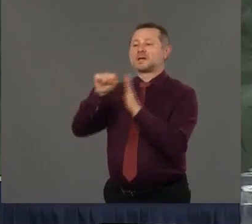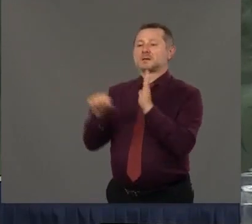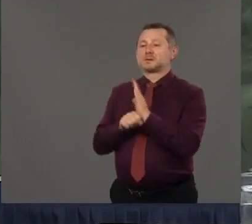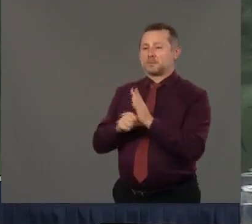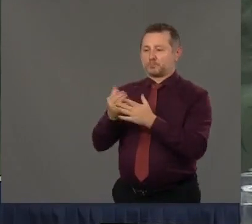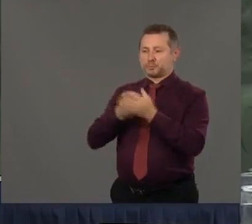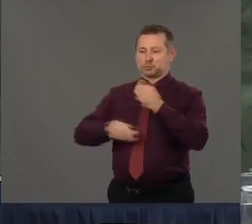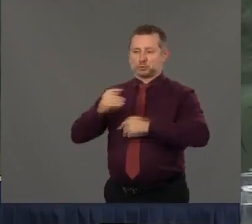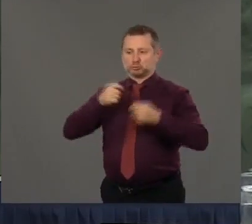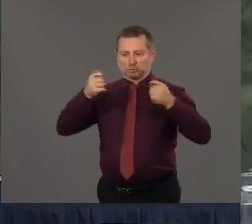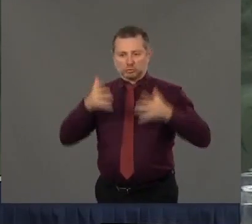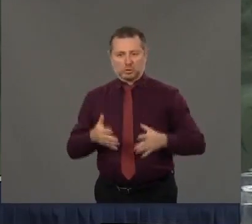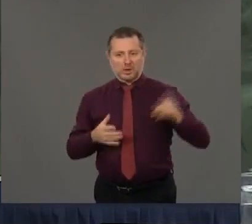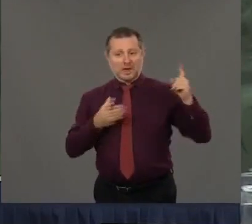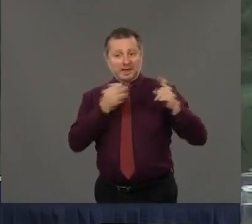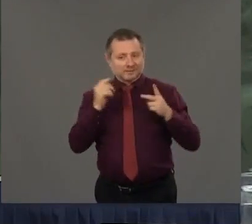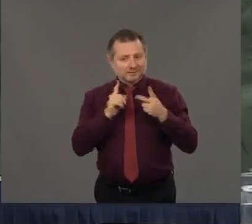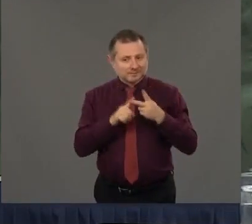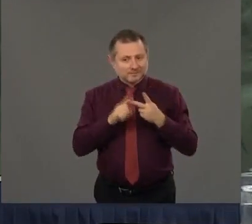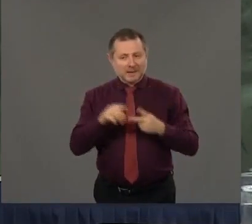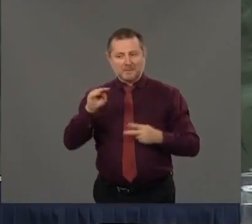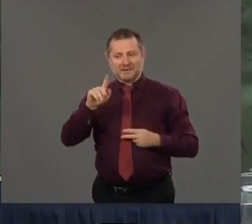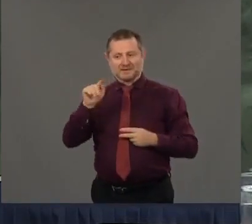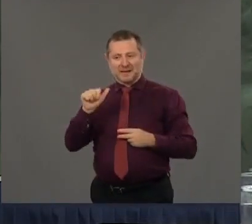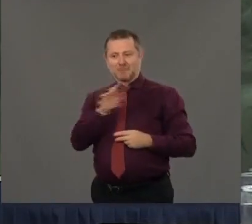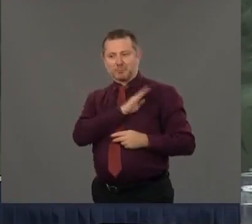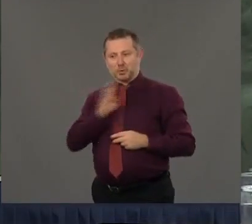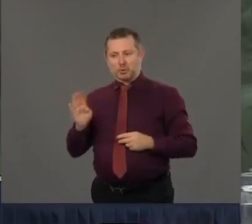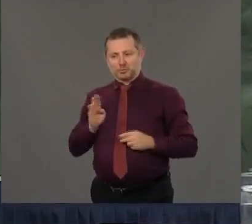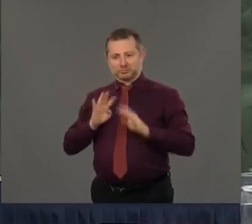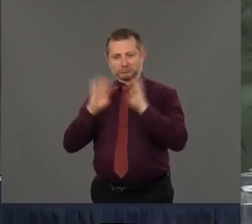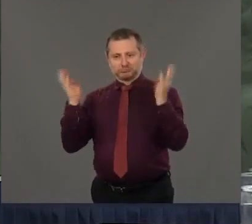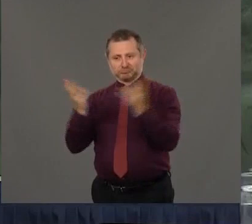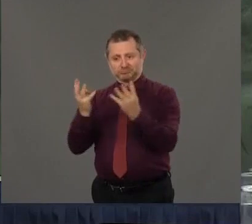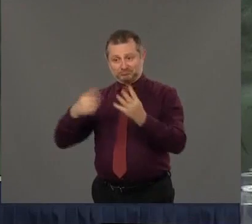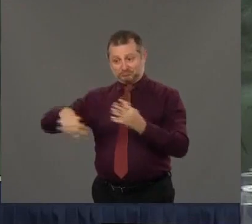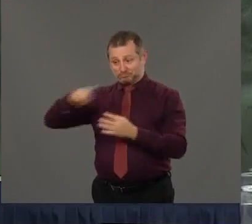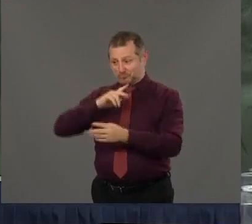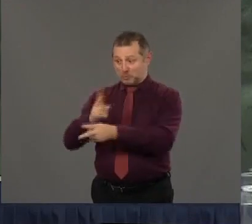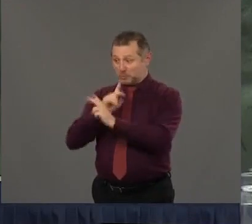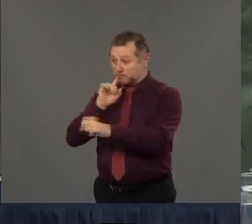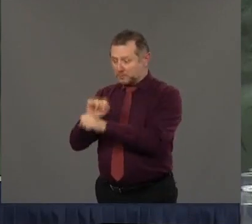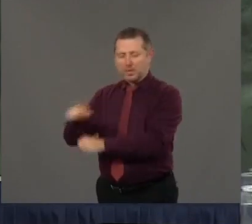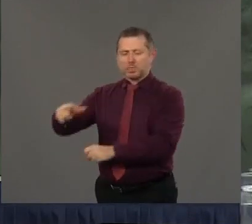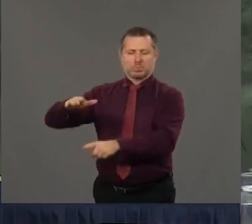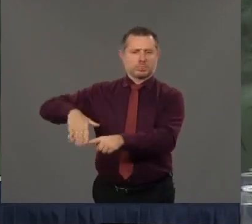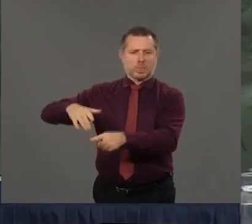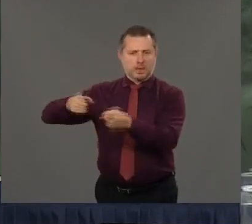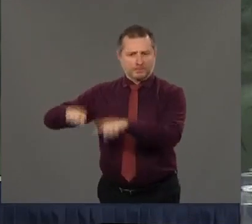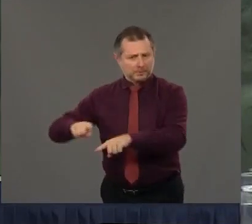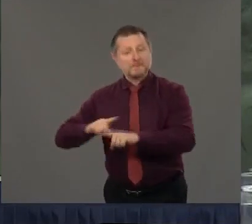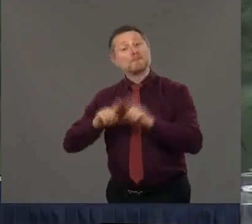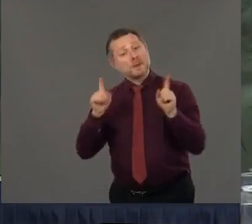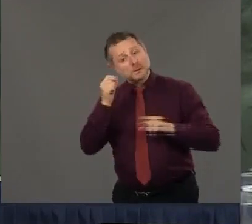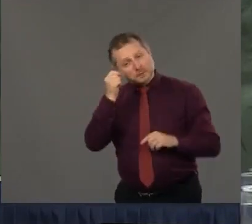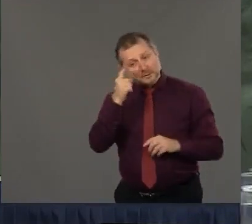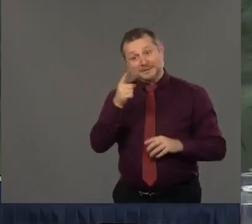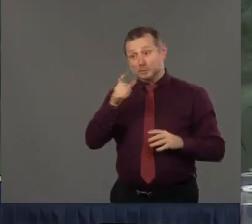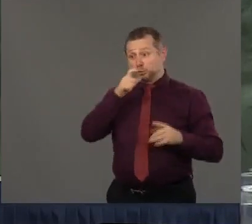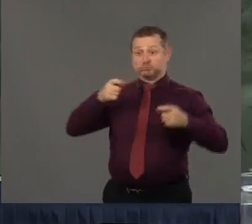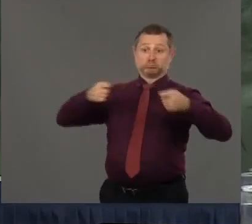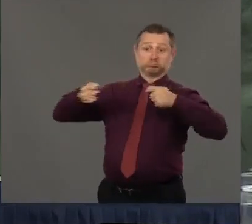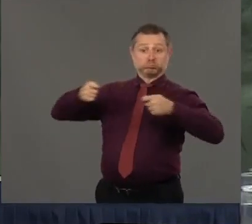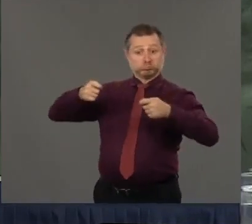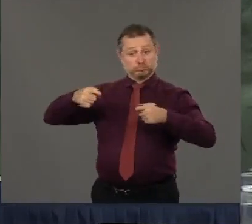the MTA board, and they have not issued any debt to date. So there was a backstop, and there's fiscal watchdogs who are going to make sure that anything that they